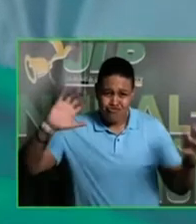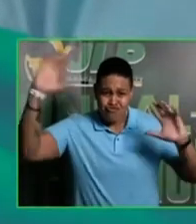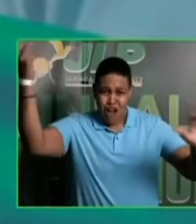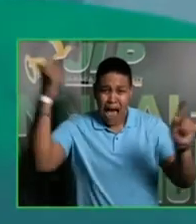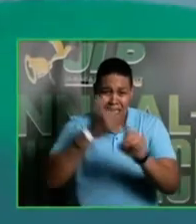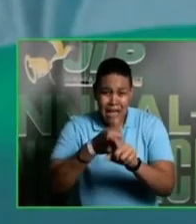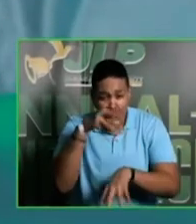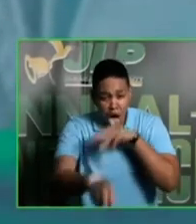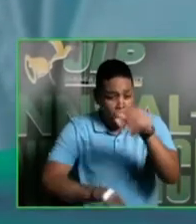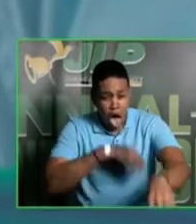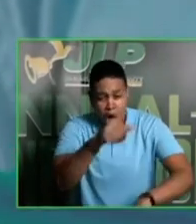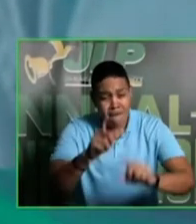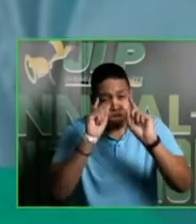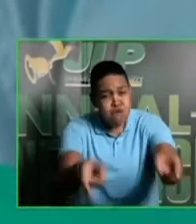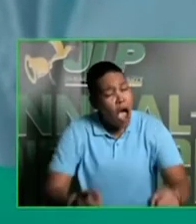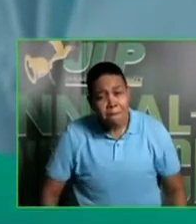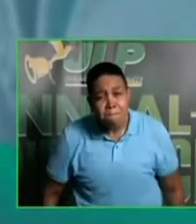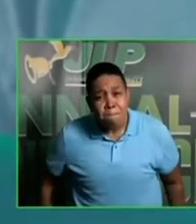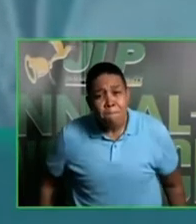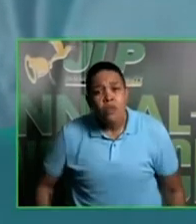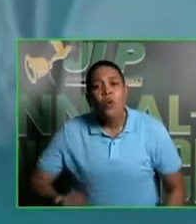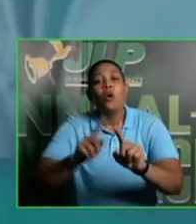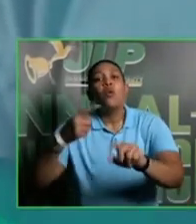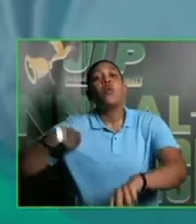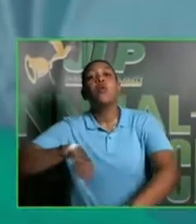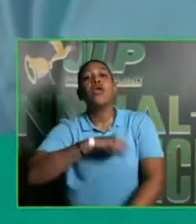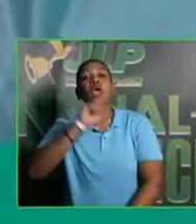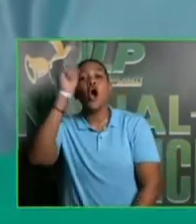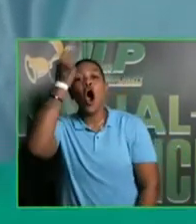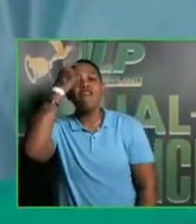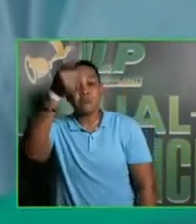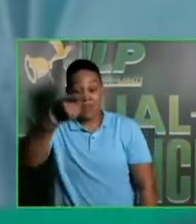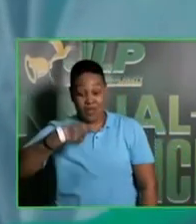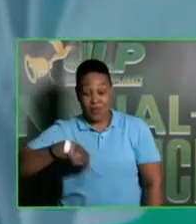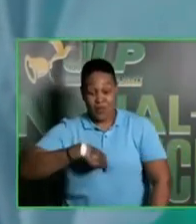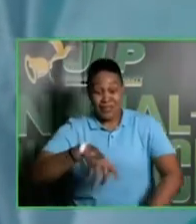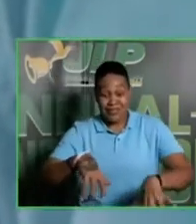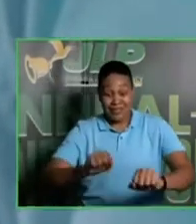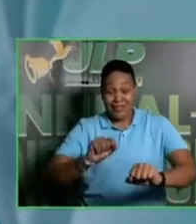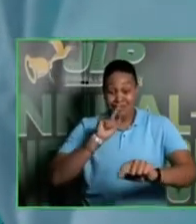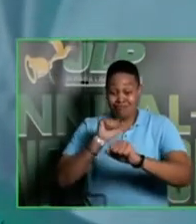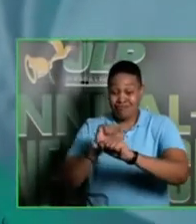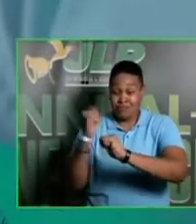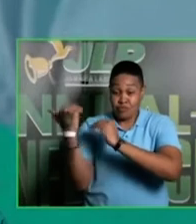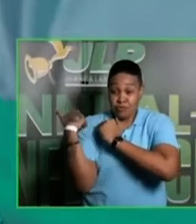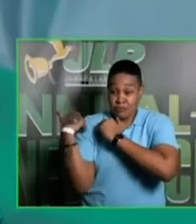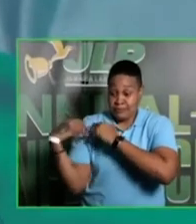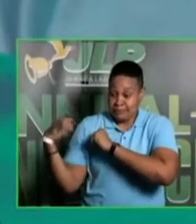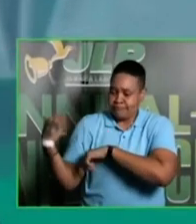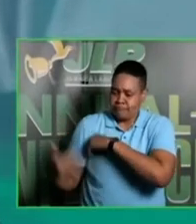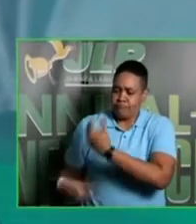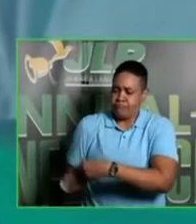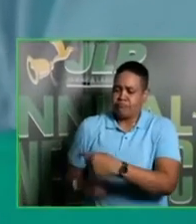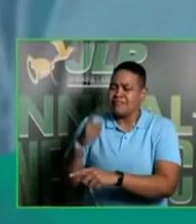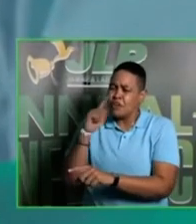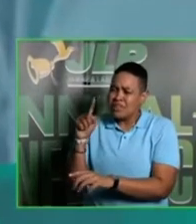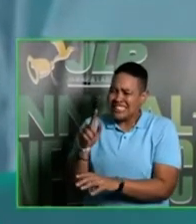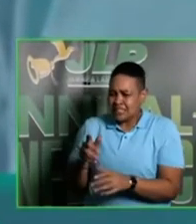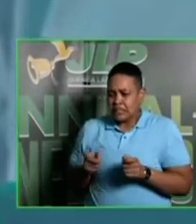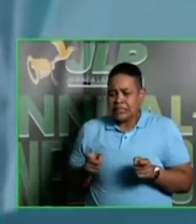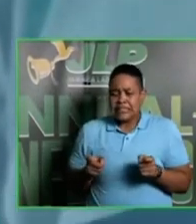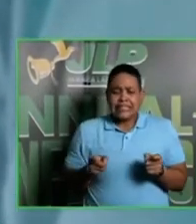living, but we are the government and we take responsibility for steering the